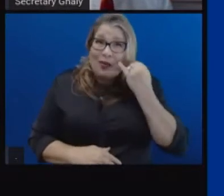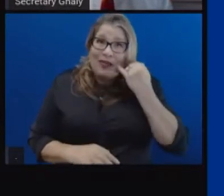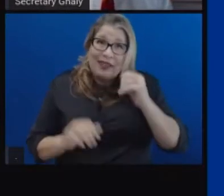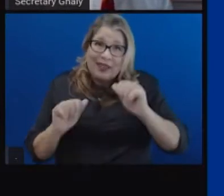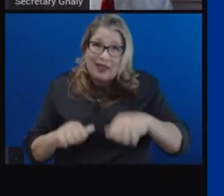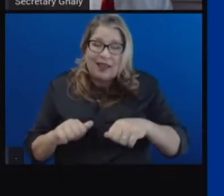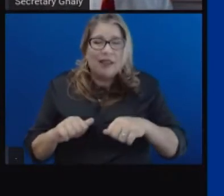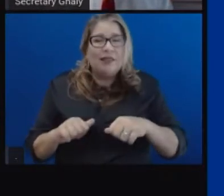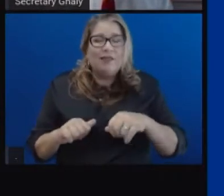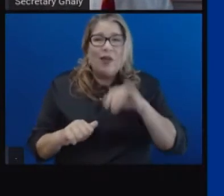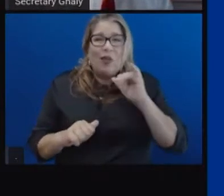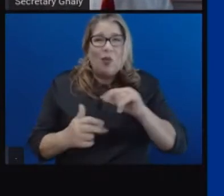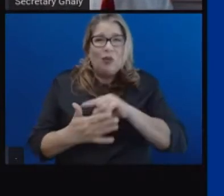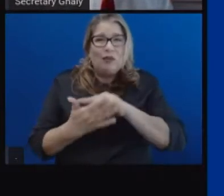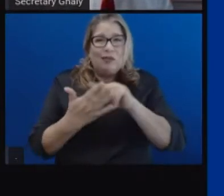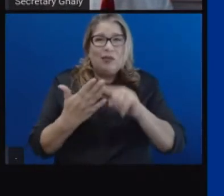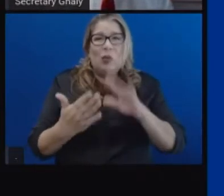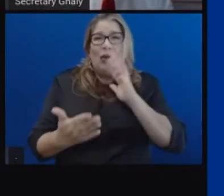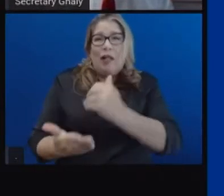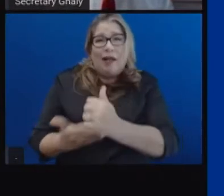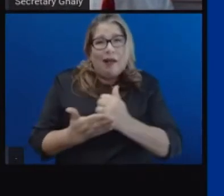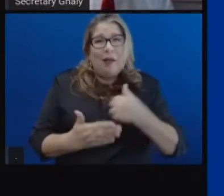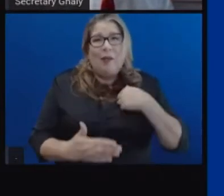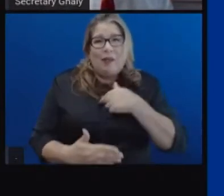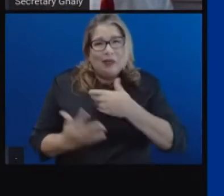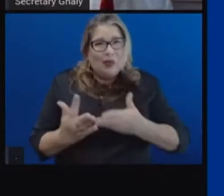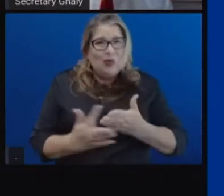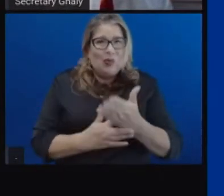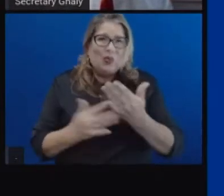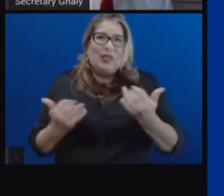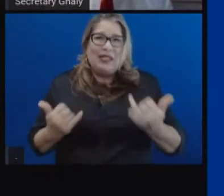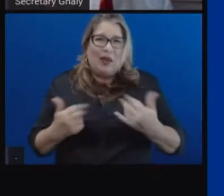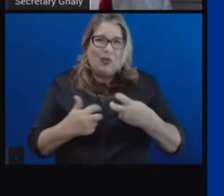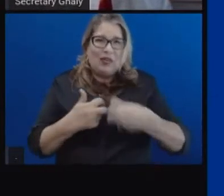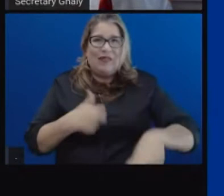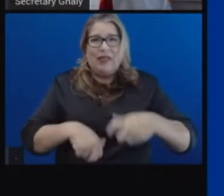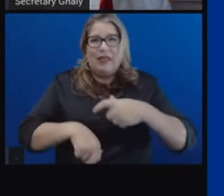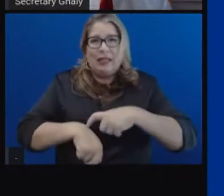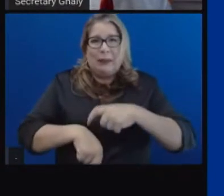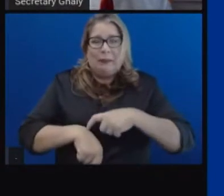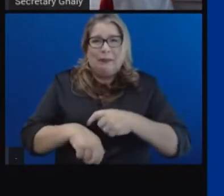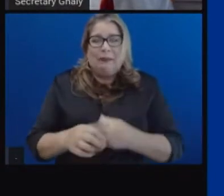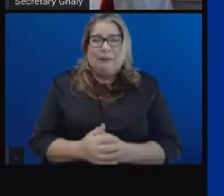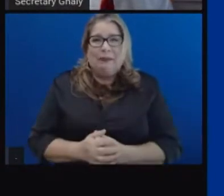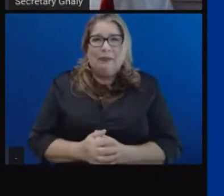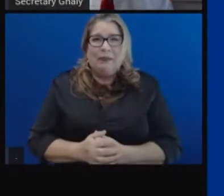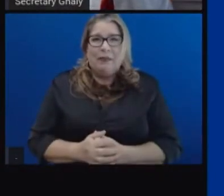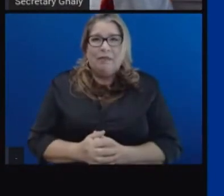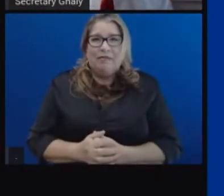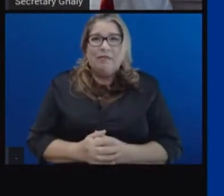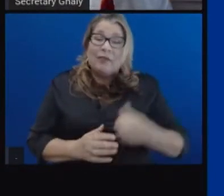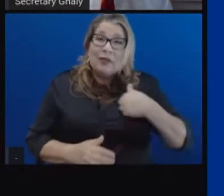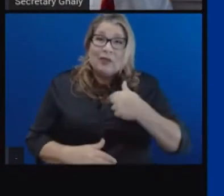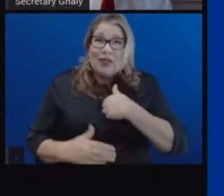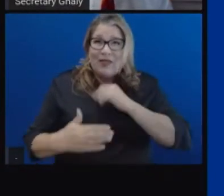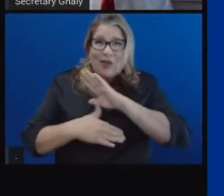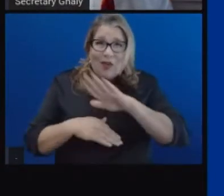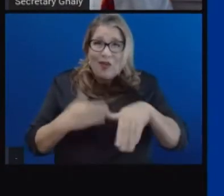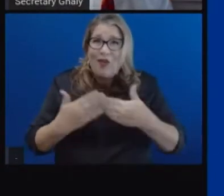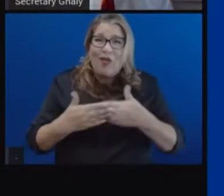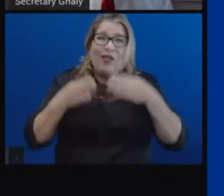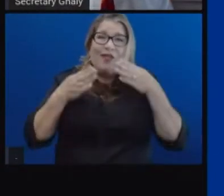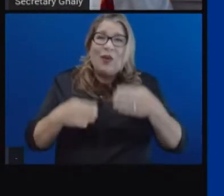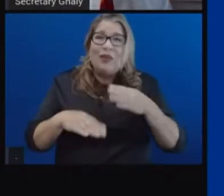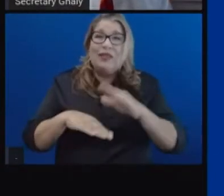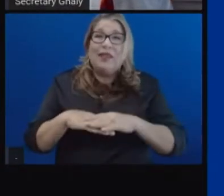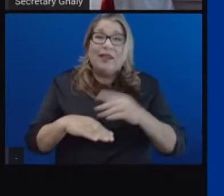very important to help us through this period of time. And again, all focused on Californians coming together to save